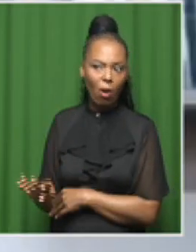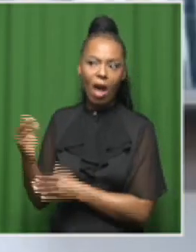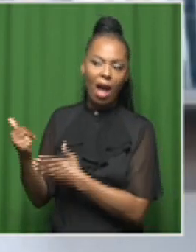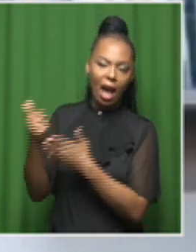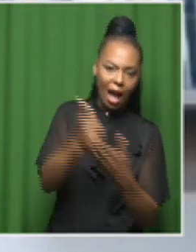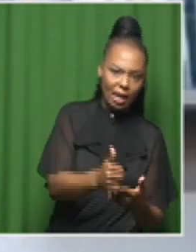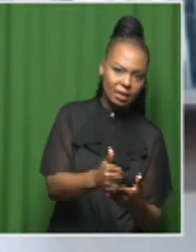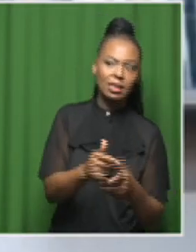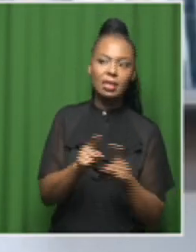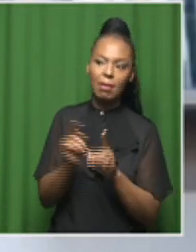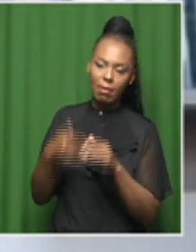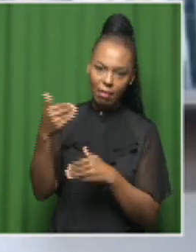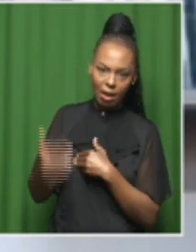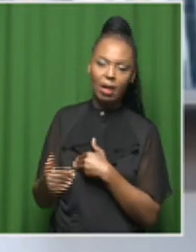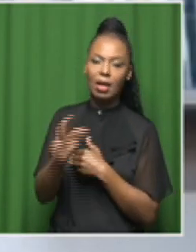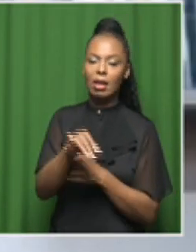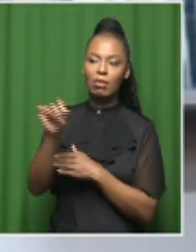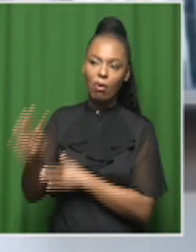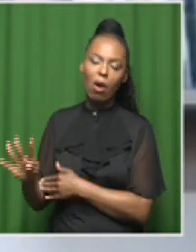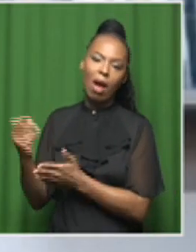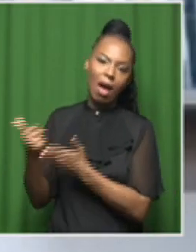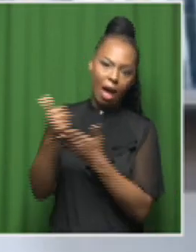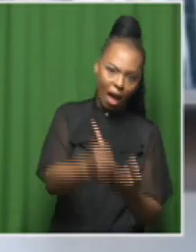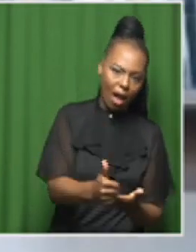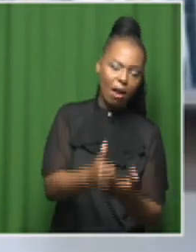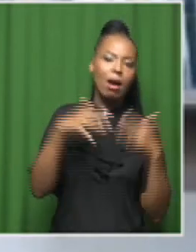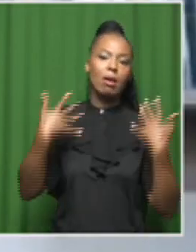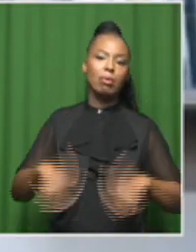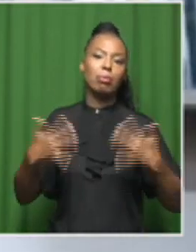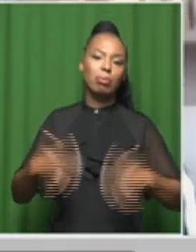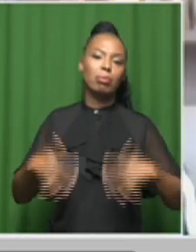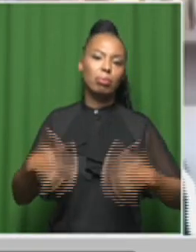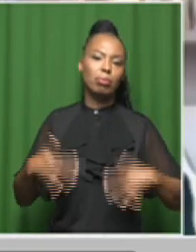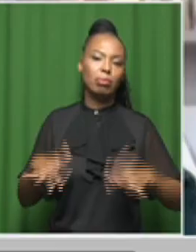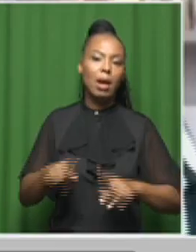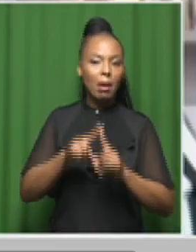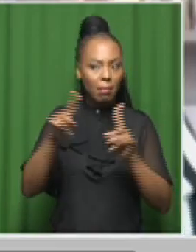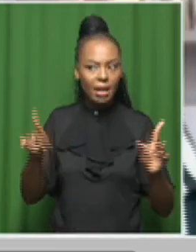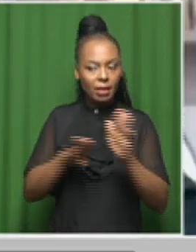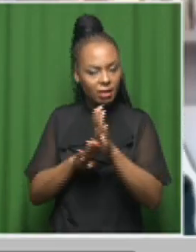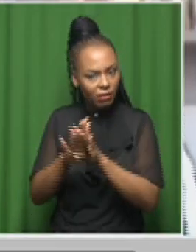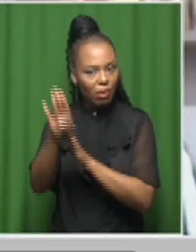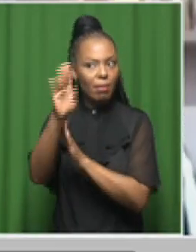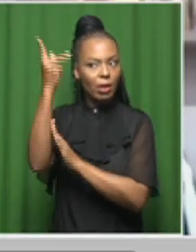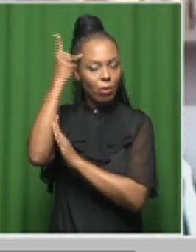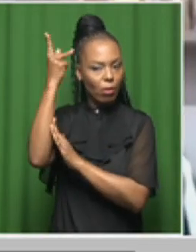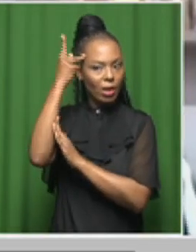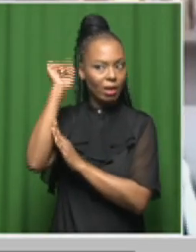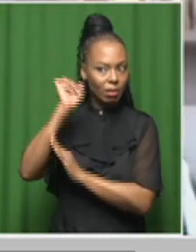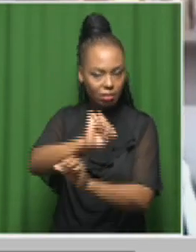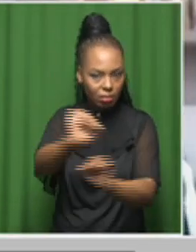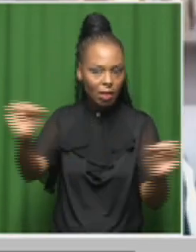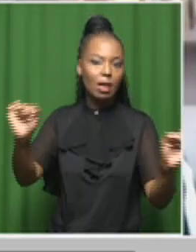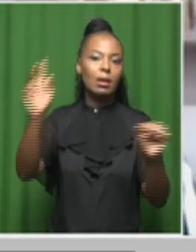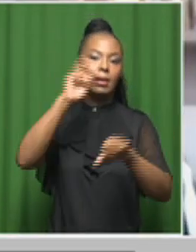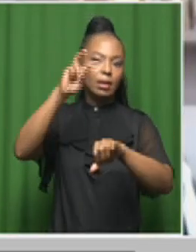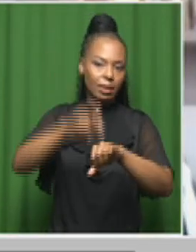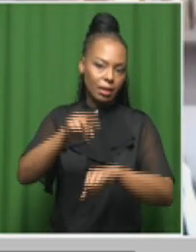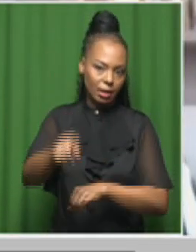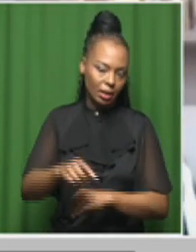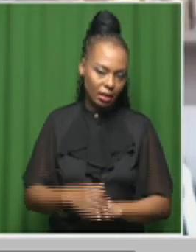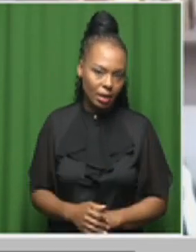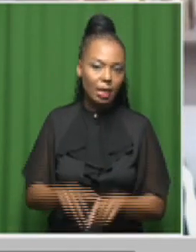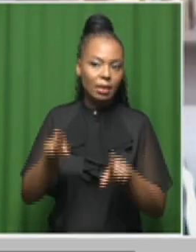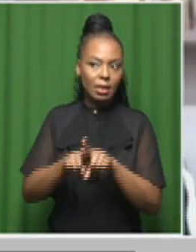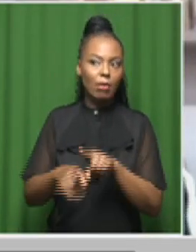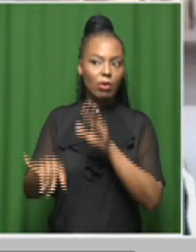still apply, but now we have to make our people better in terms of development. What we are doing, we do recognize